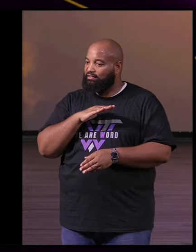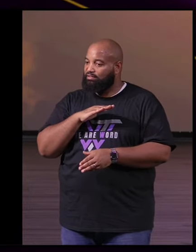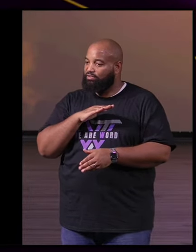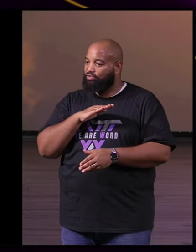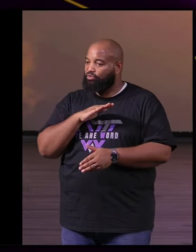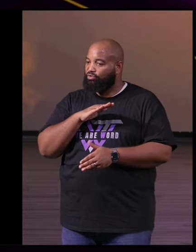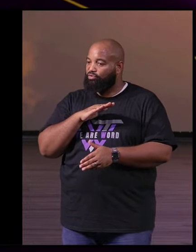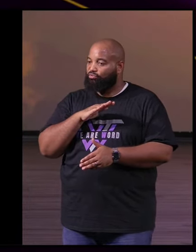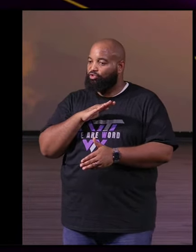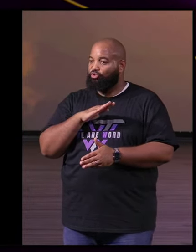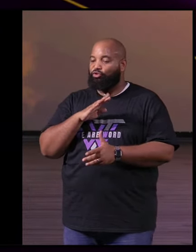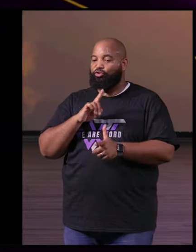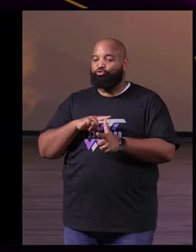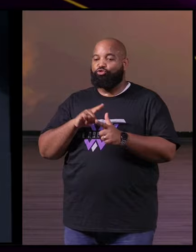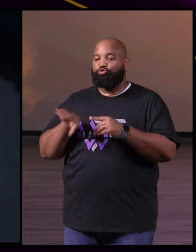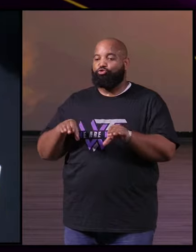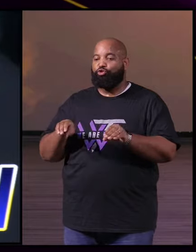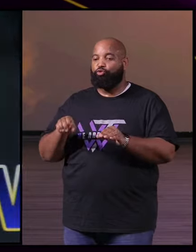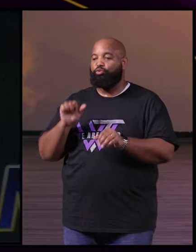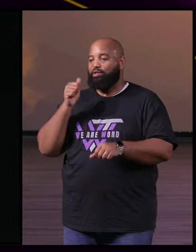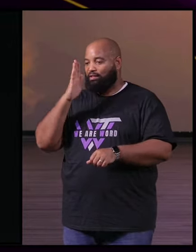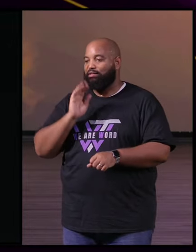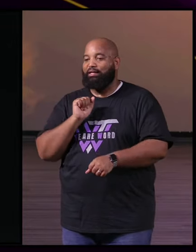promote the work of the Lord.